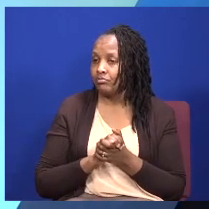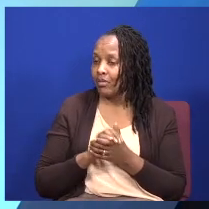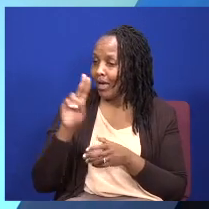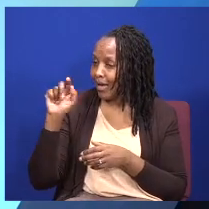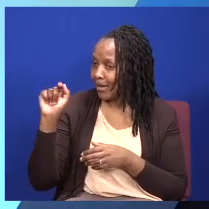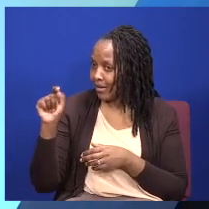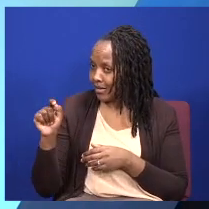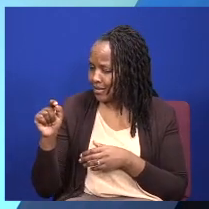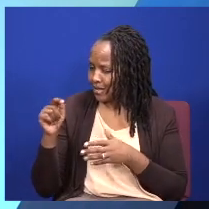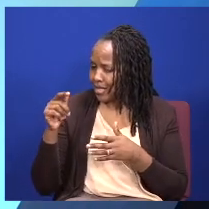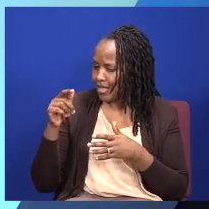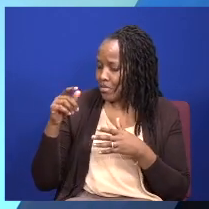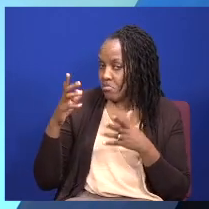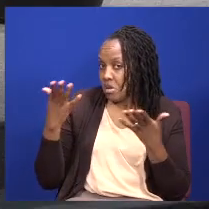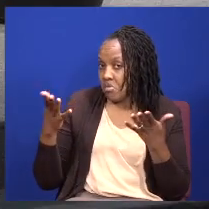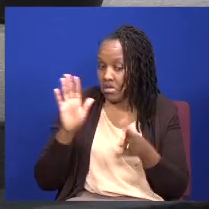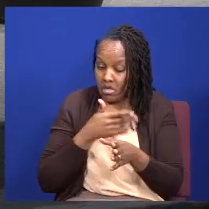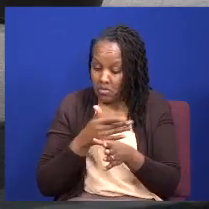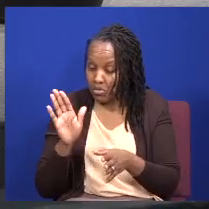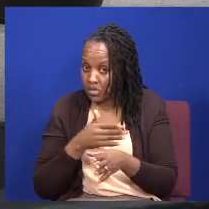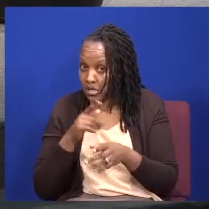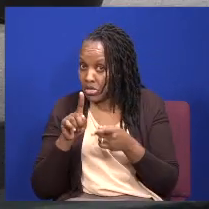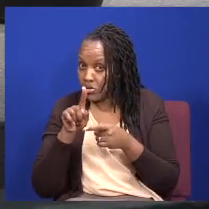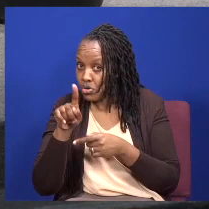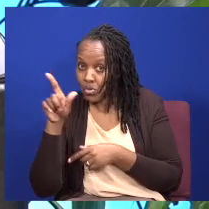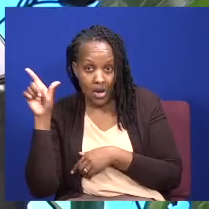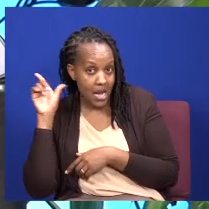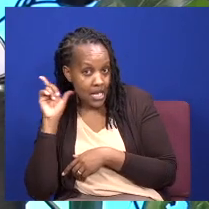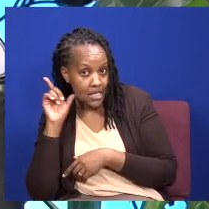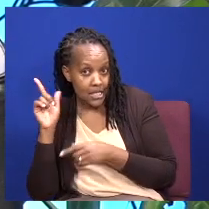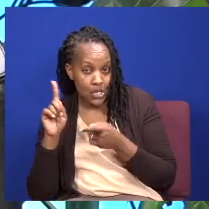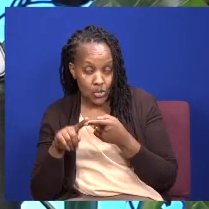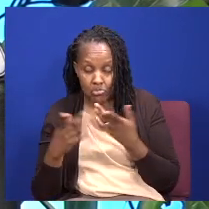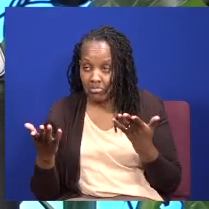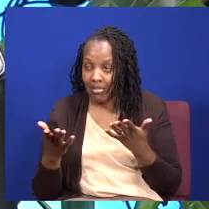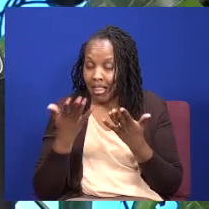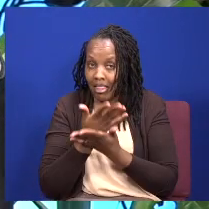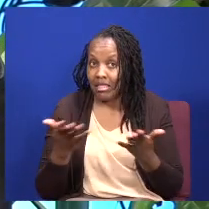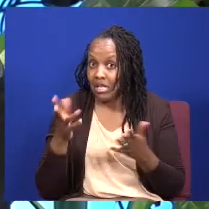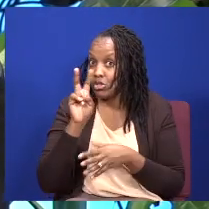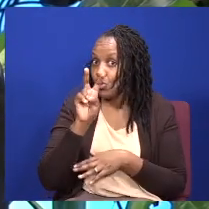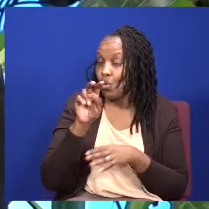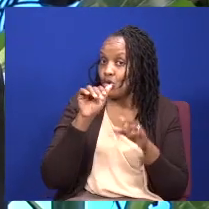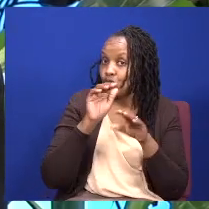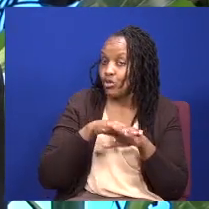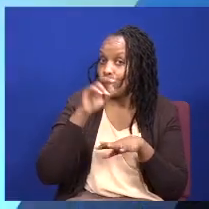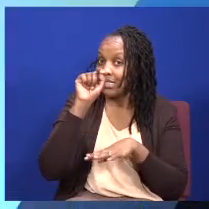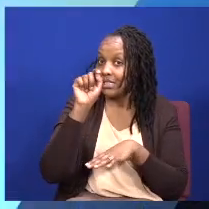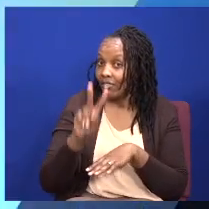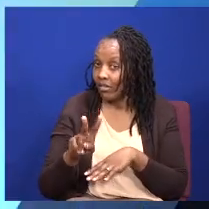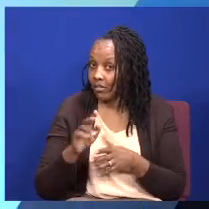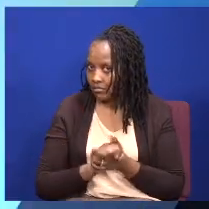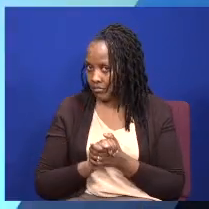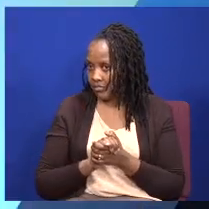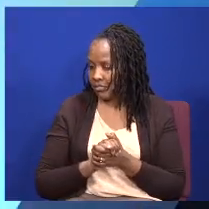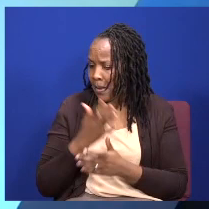think? The music that you listen to and the stuff that you watch. The stuff that you watch. Yes, maybe you're watching